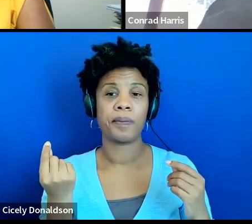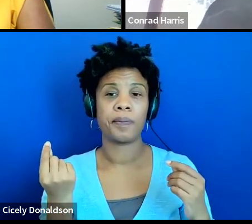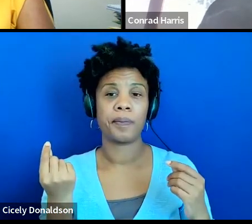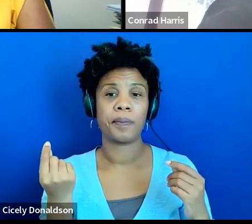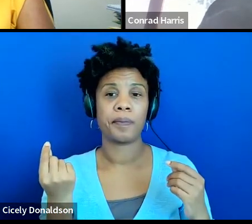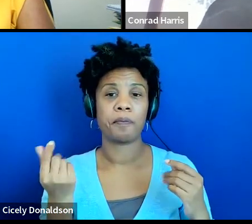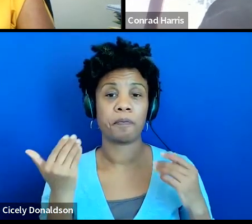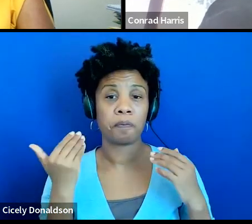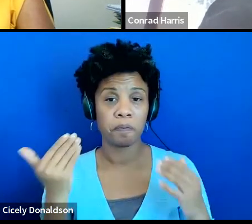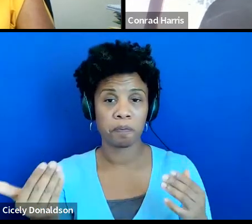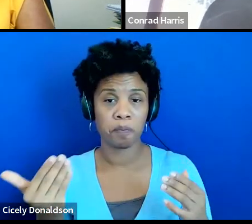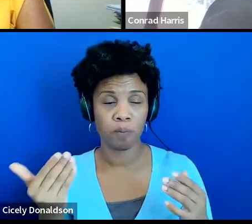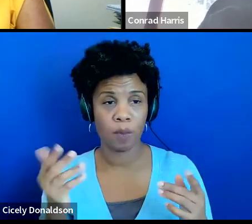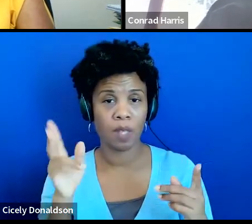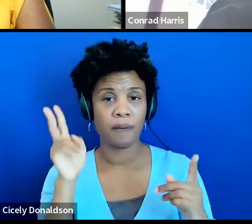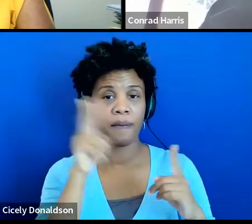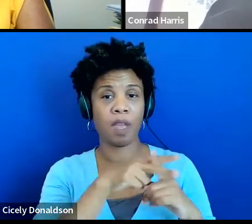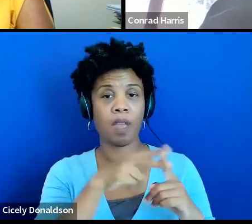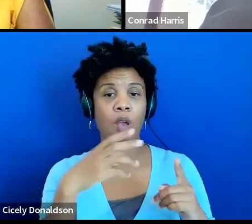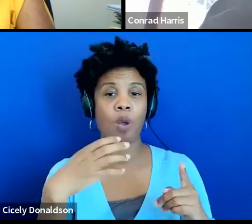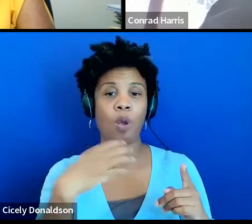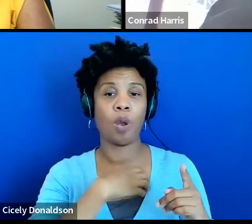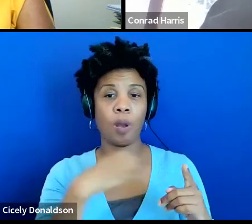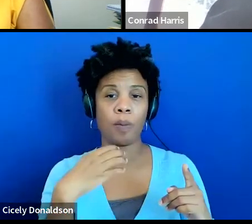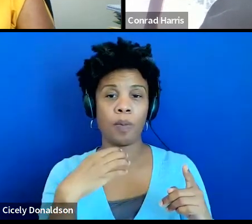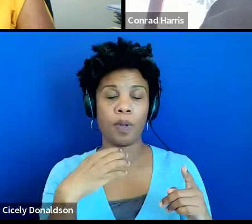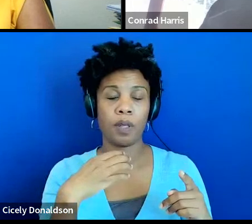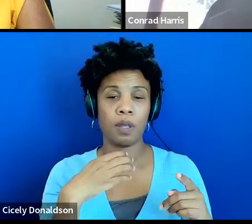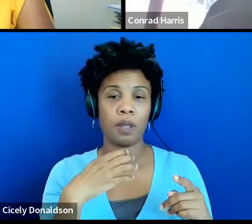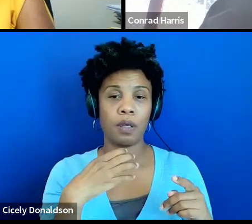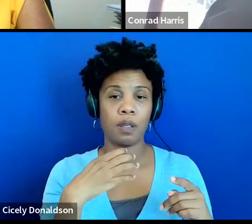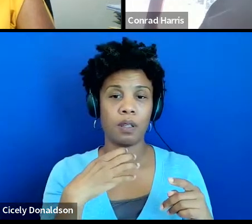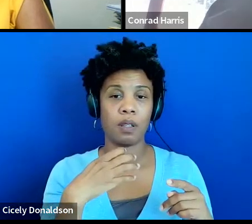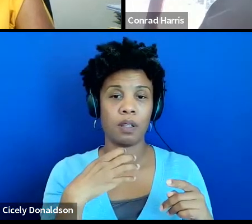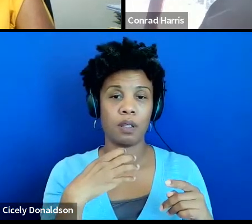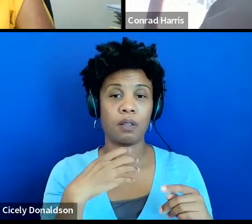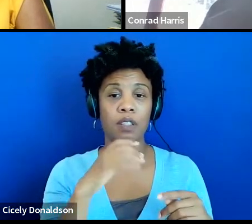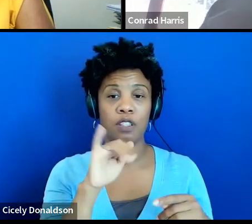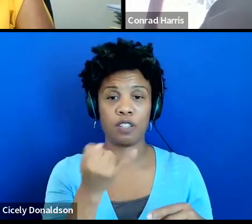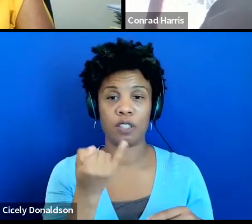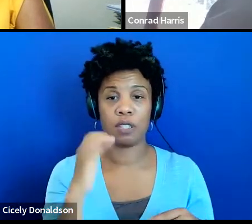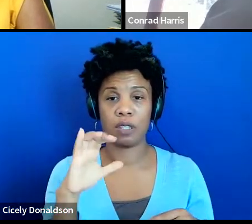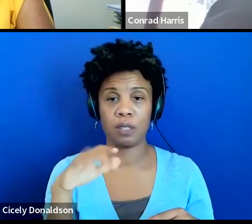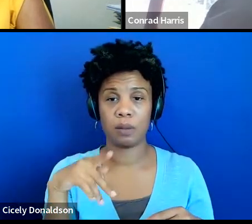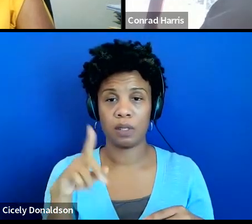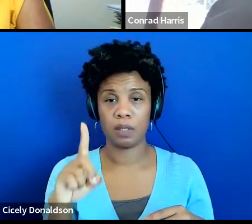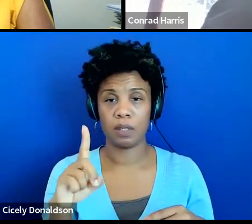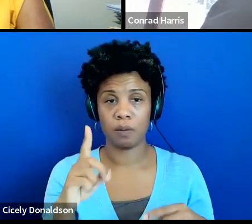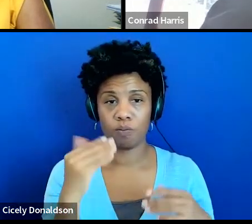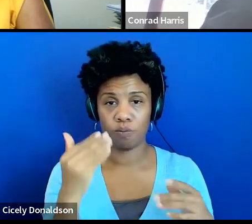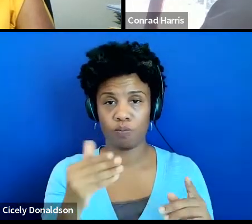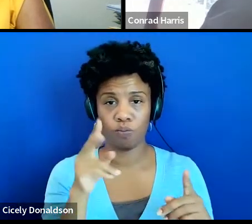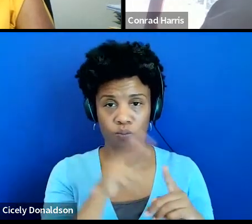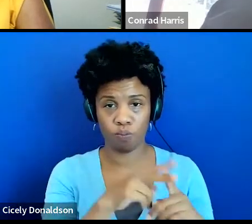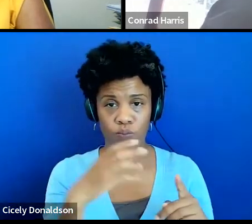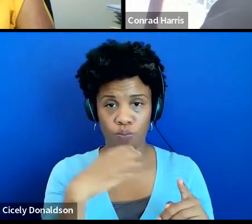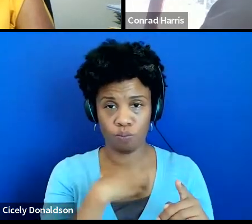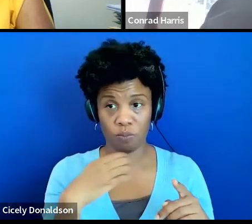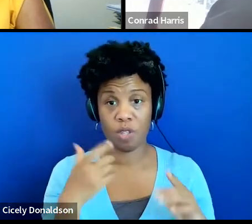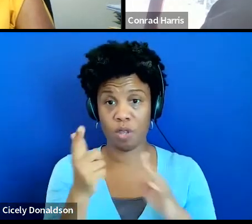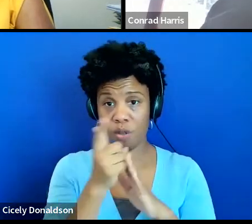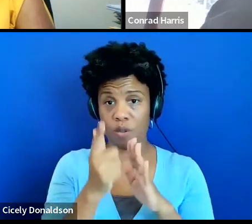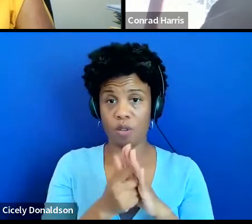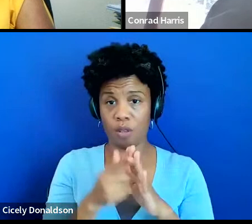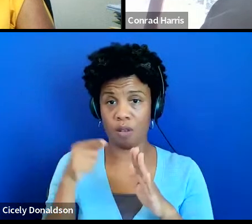lodging a complaint to the Jamaica Council for Persons with Disabilities as stipulated by the legislation would